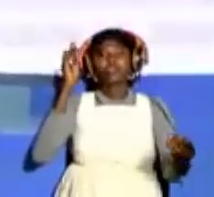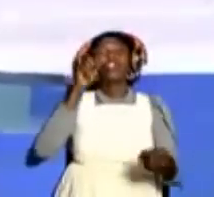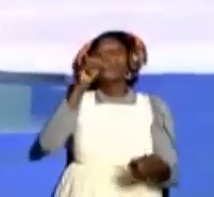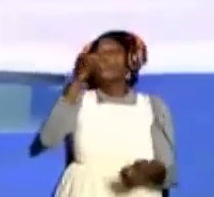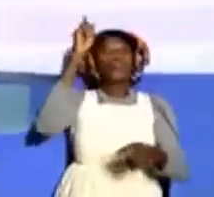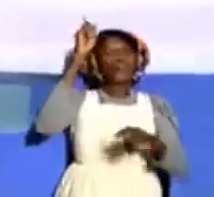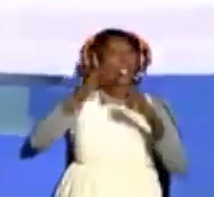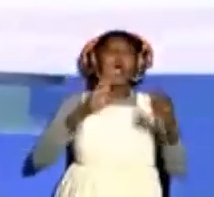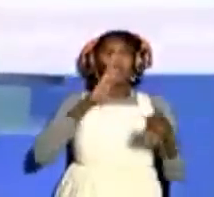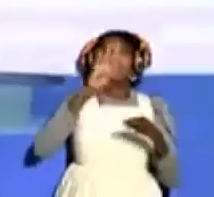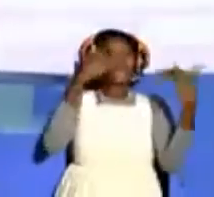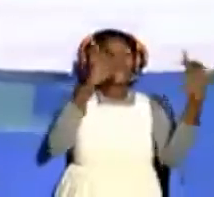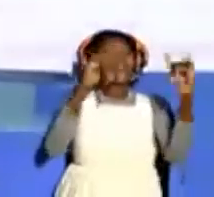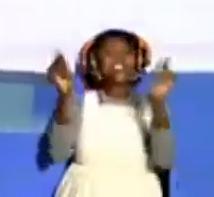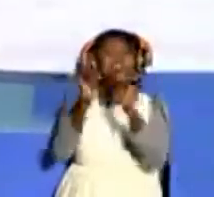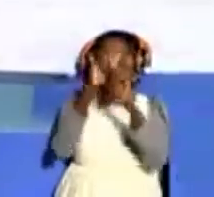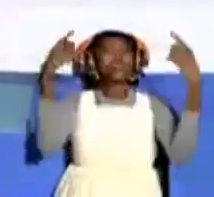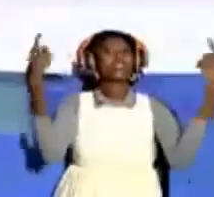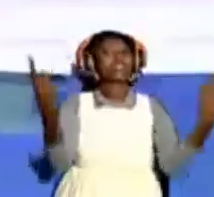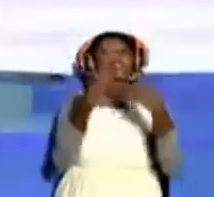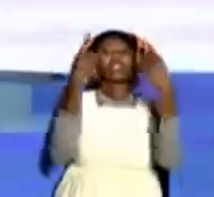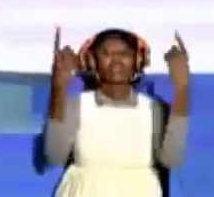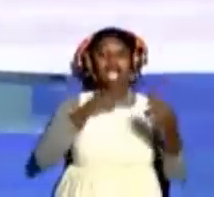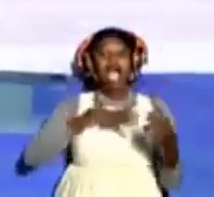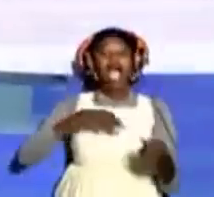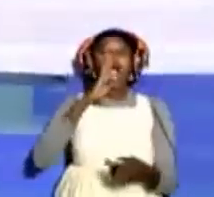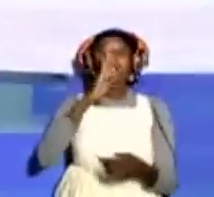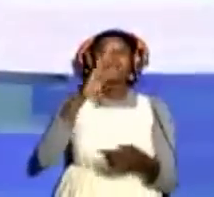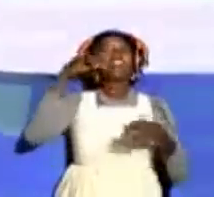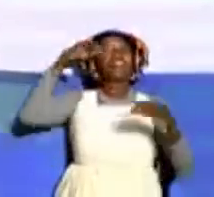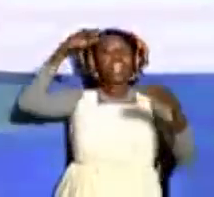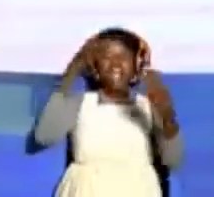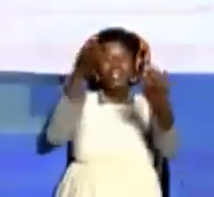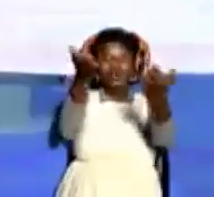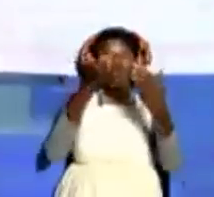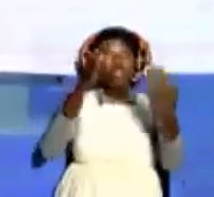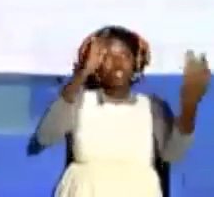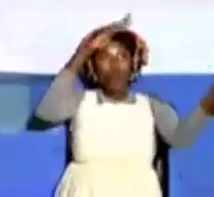You can't be playing with sin and be hoping to make it up.